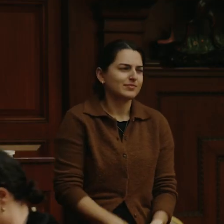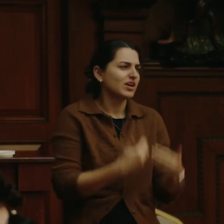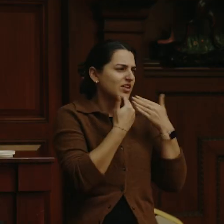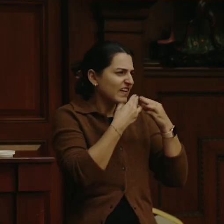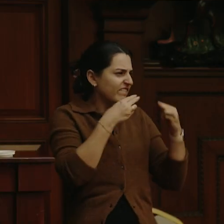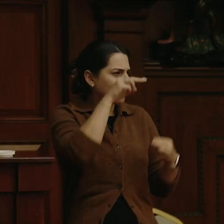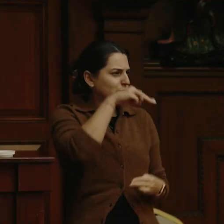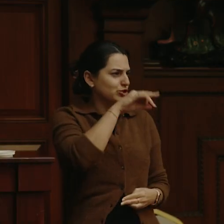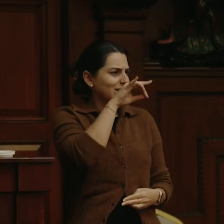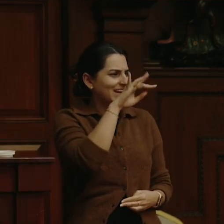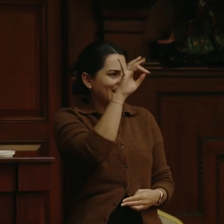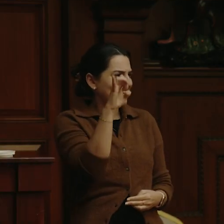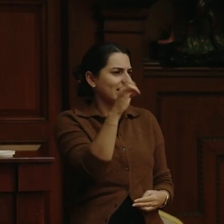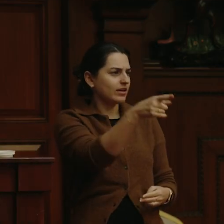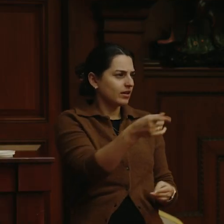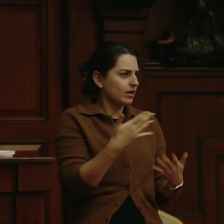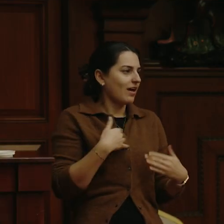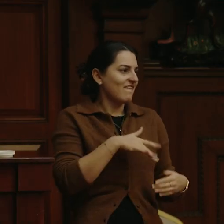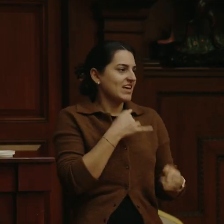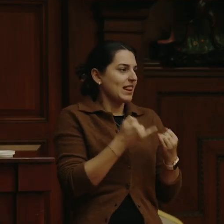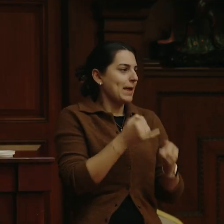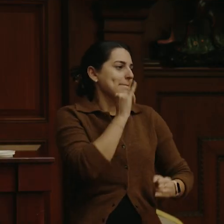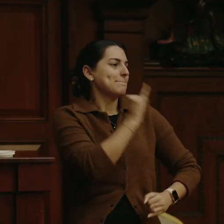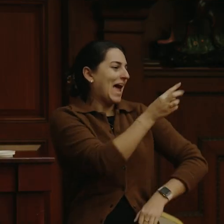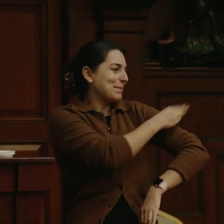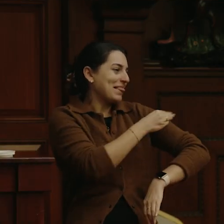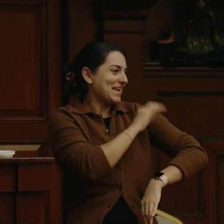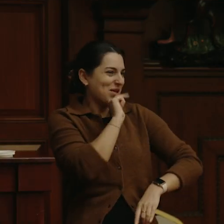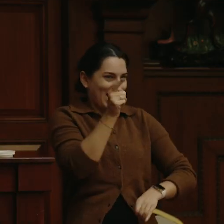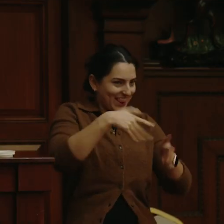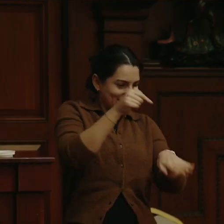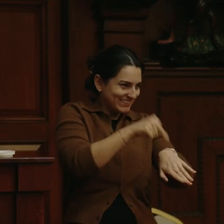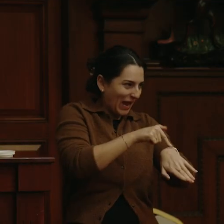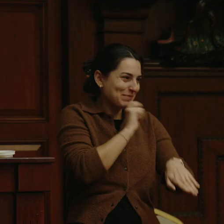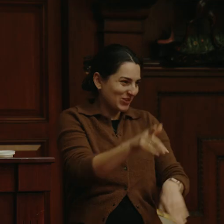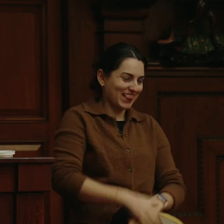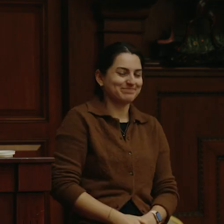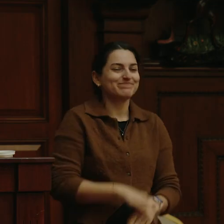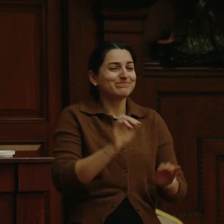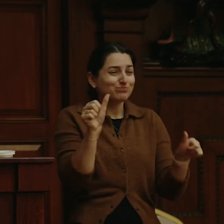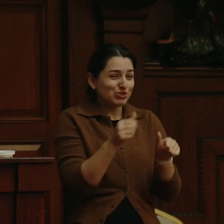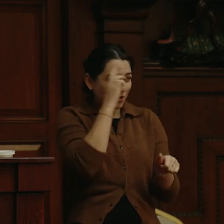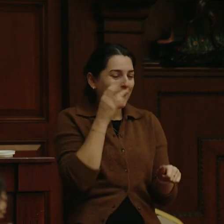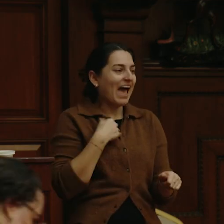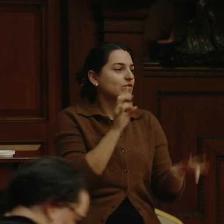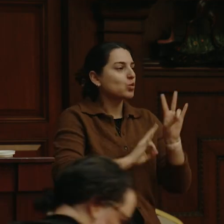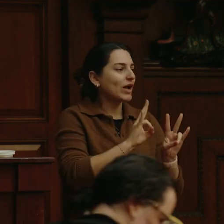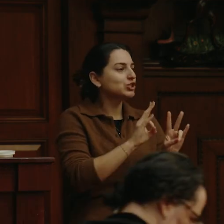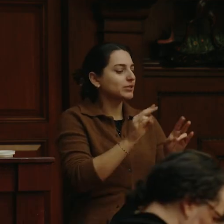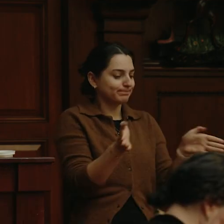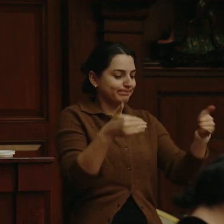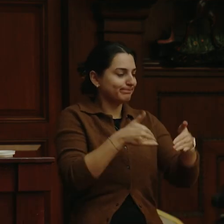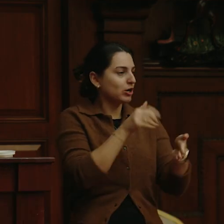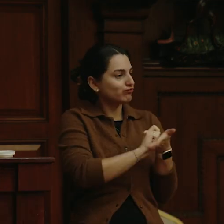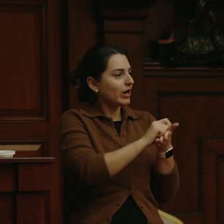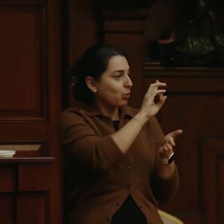Thank you very much, Nikki, and I'm very much playing bad cop for the day, so apologies. Just a brief reminder that there is a question box outside,